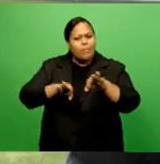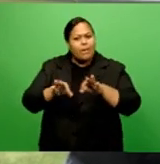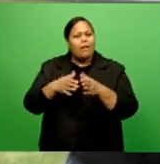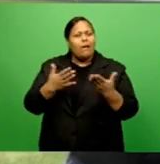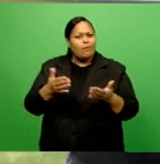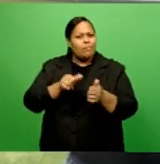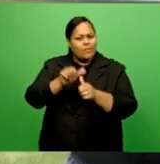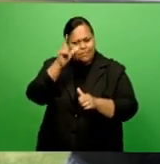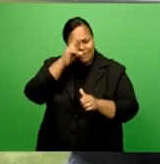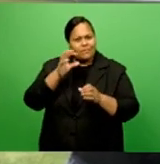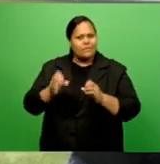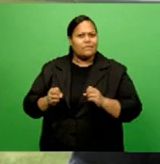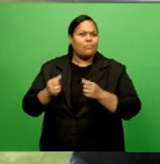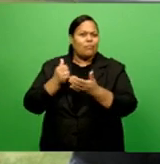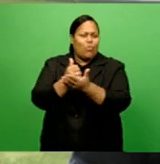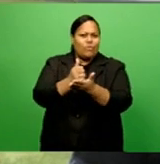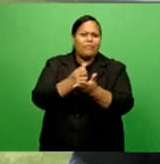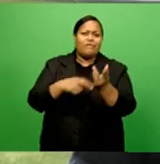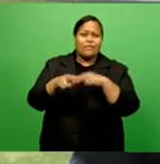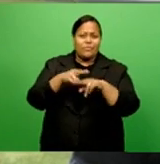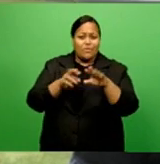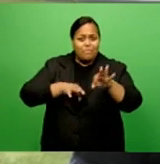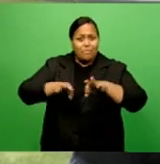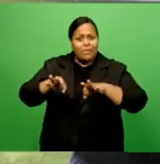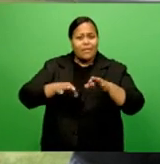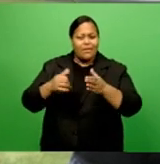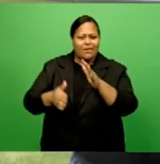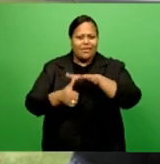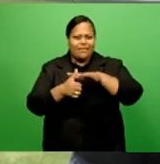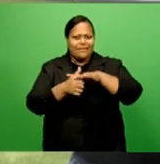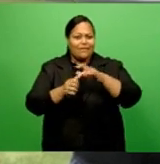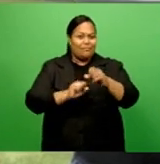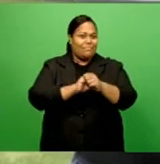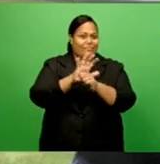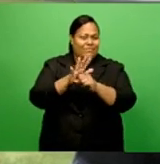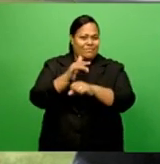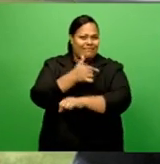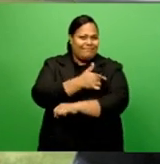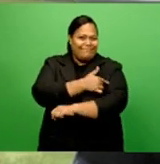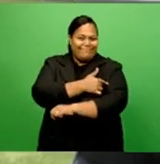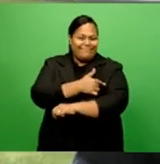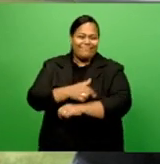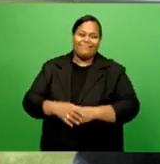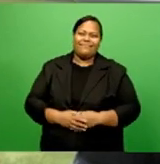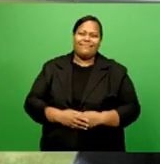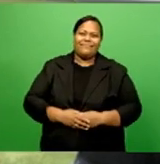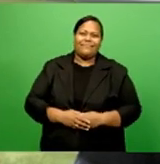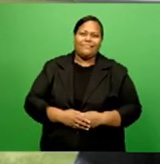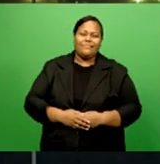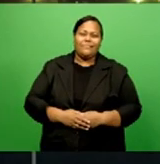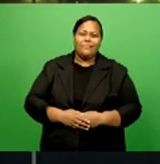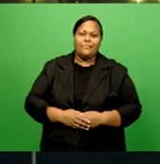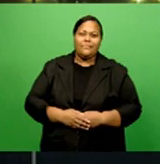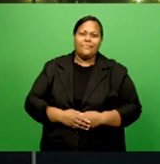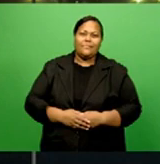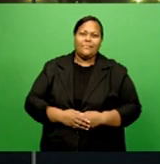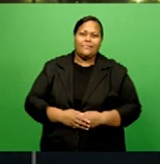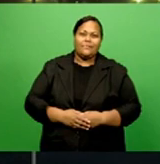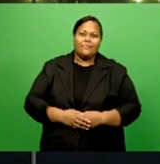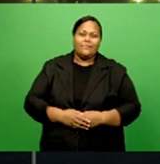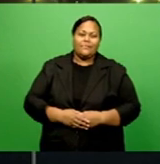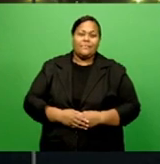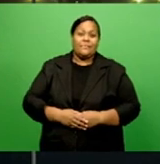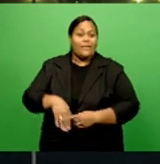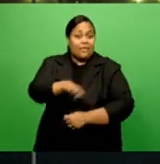can support Fiji in planning and accessing the COVID-19 vaccines. Kritika Kumar, FBC News. Prime